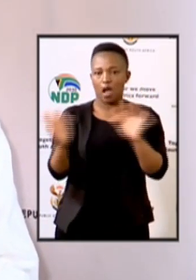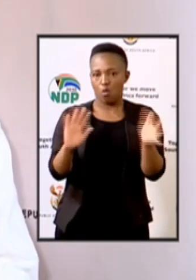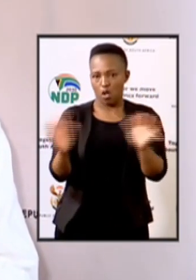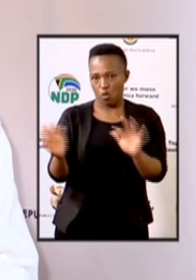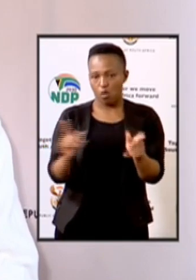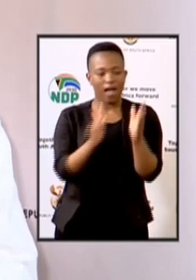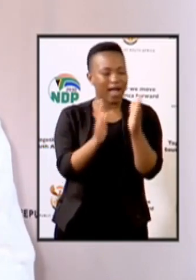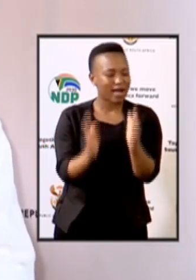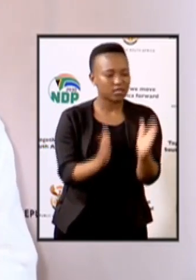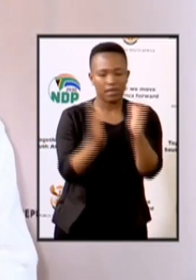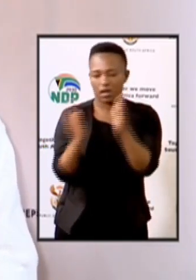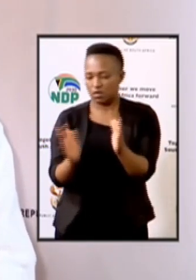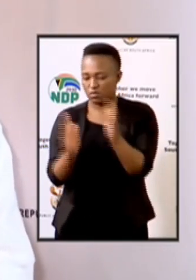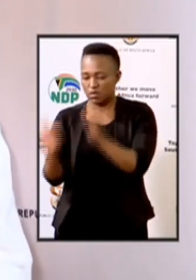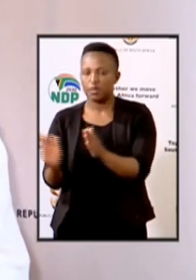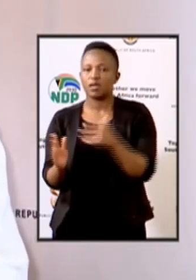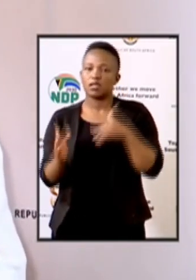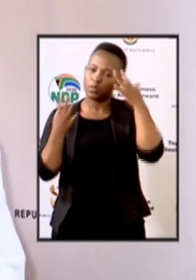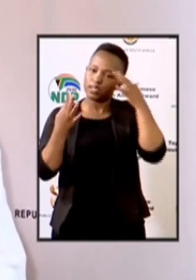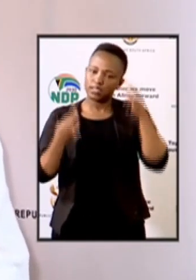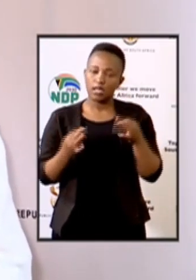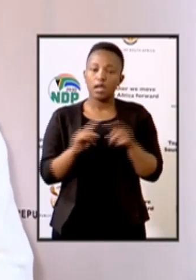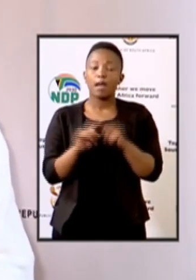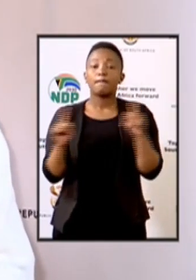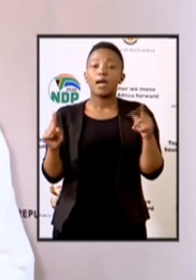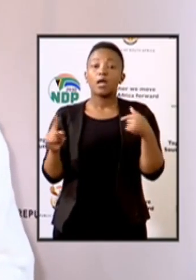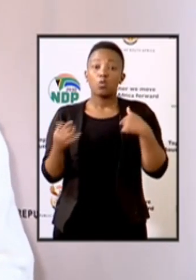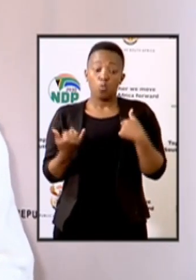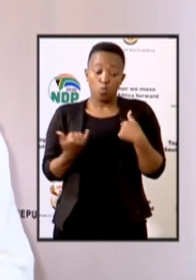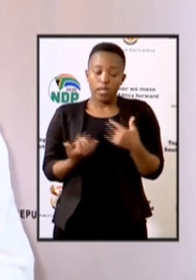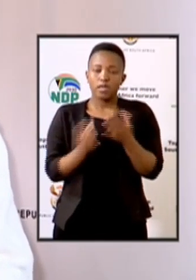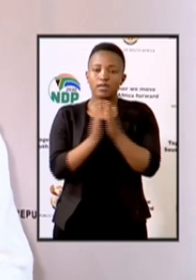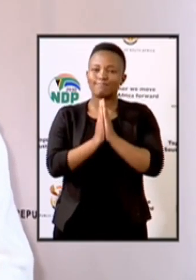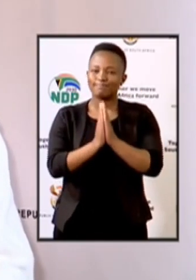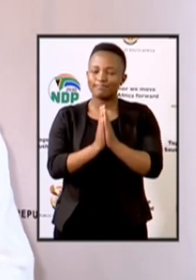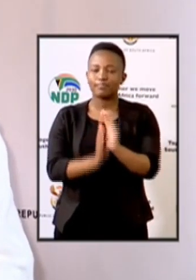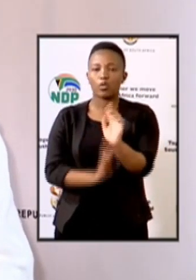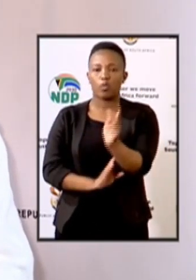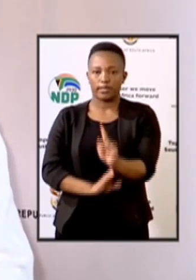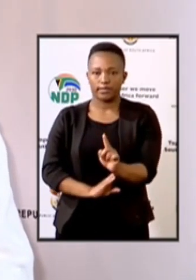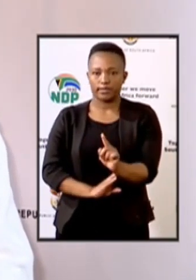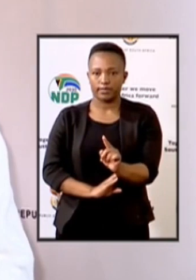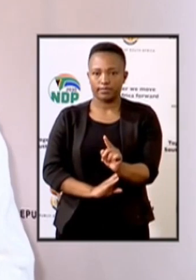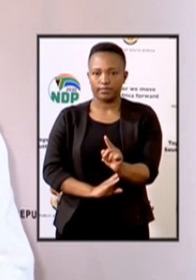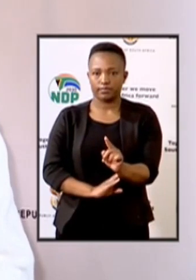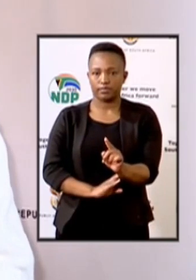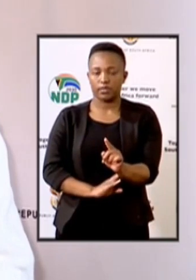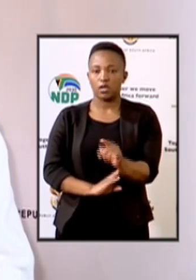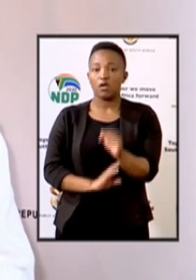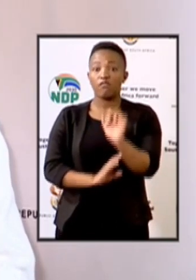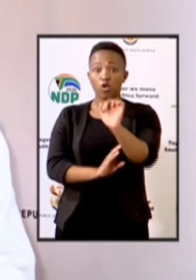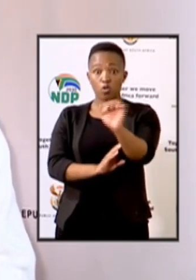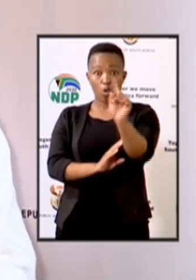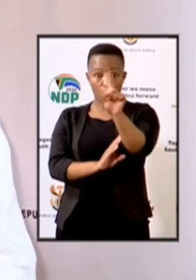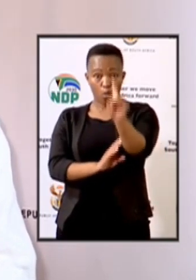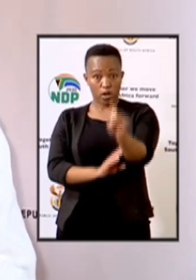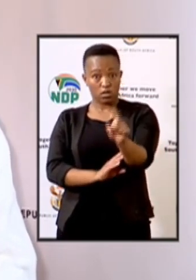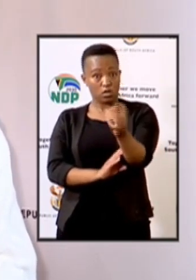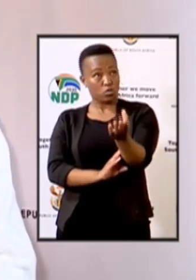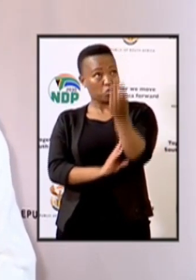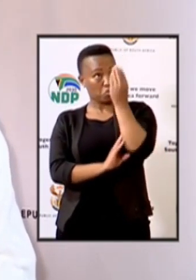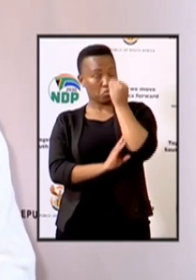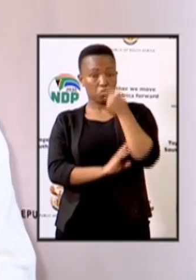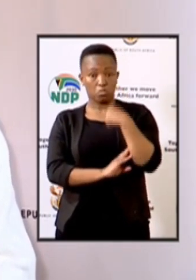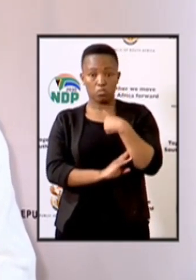made. What we are making a call for here in relation to your question is that